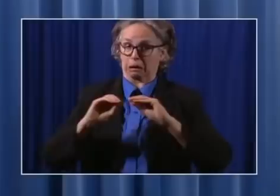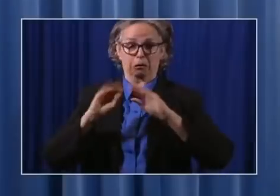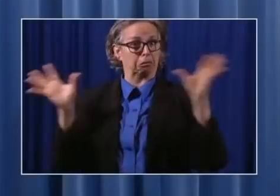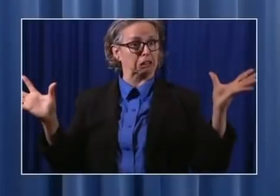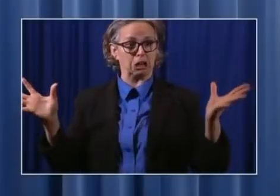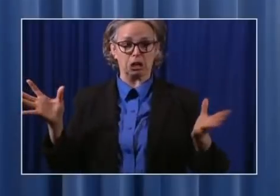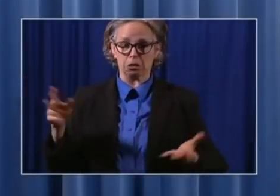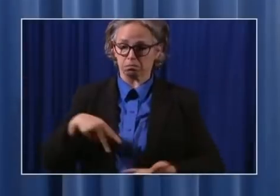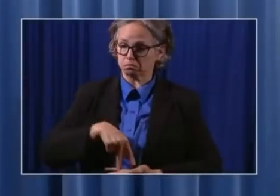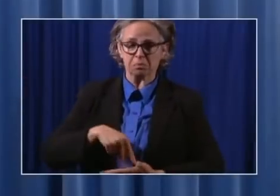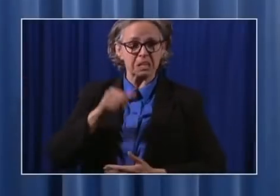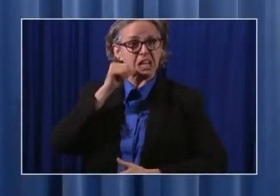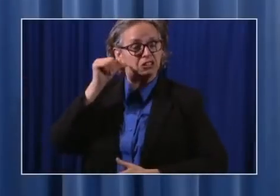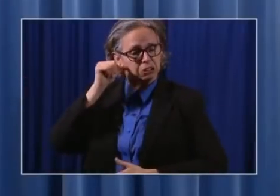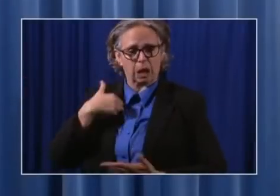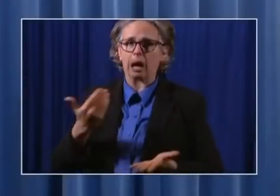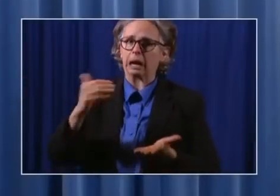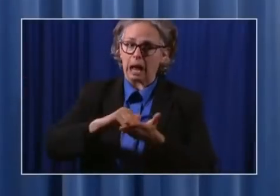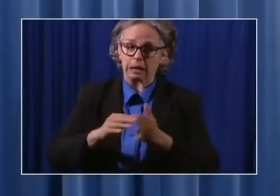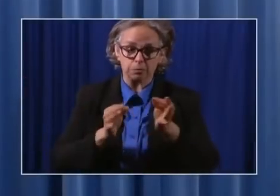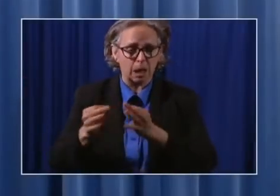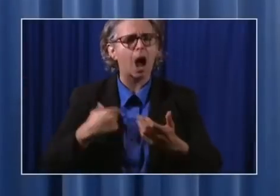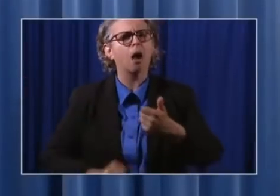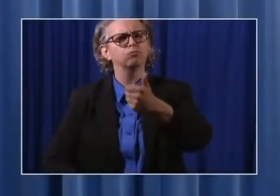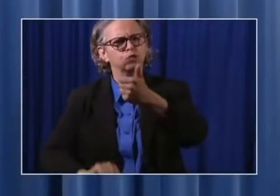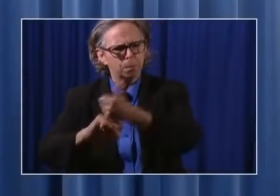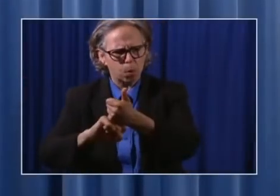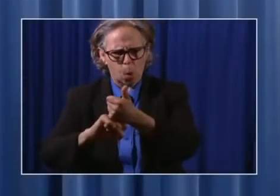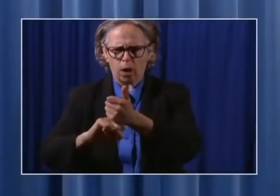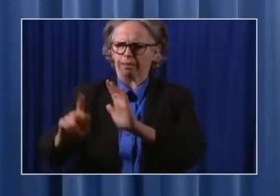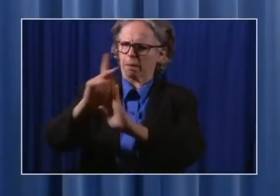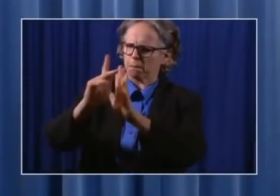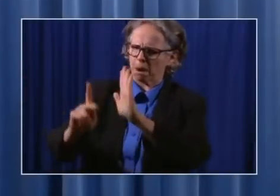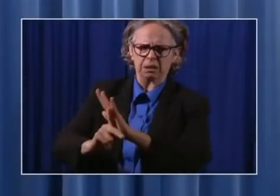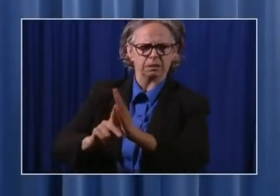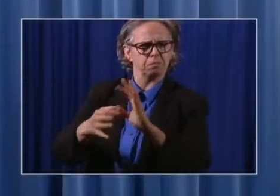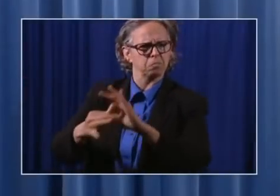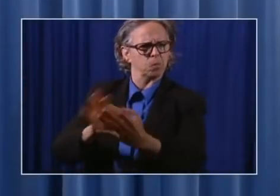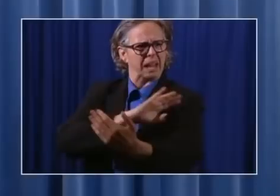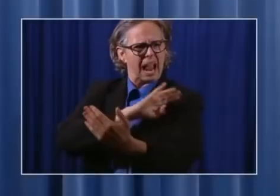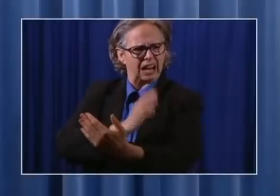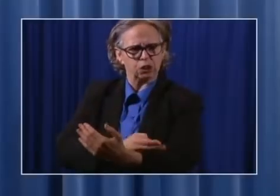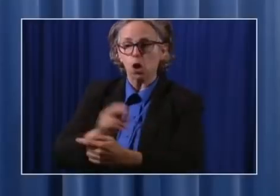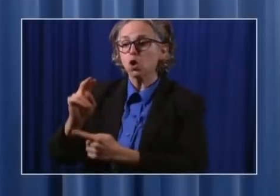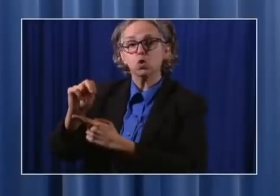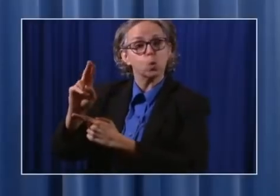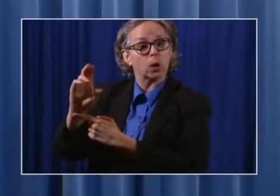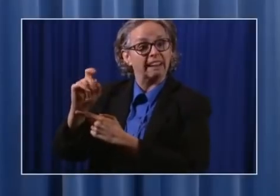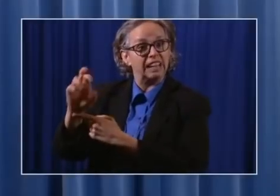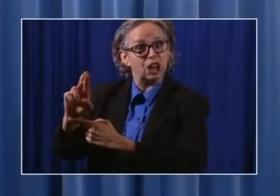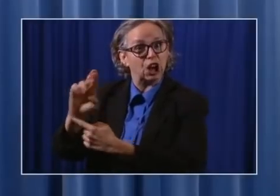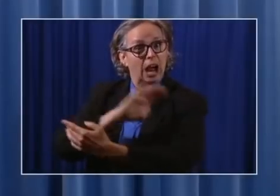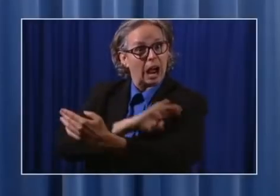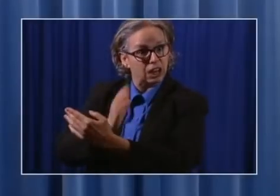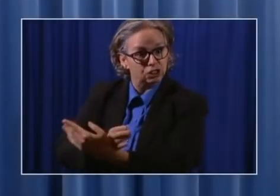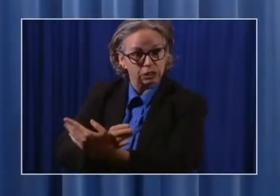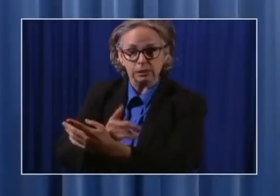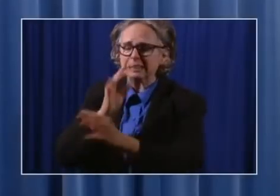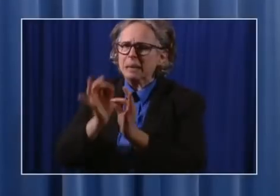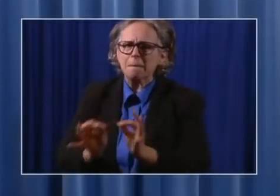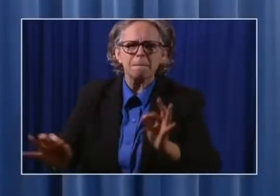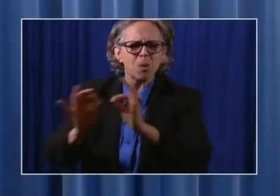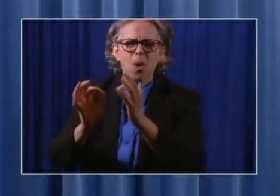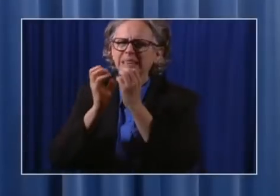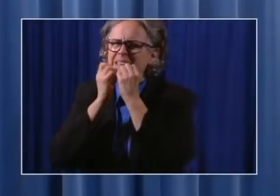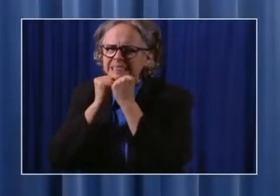a long time that I think our energy policy in the state of Ohio must include nuclear energy. That the plants that are